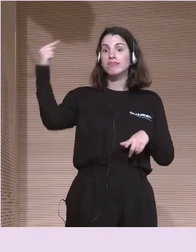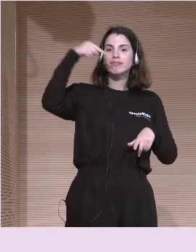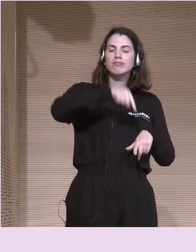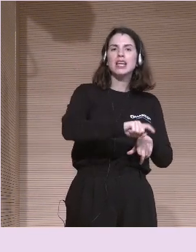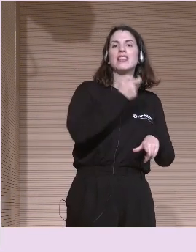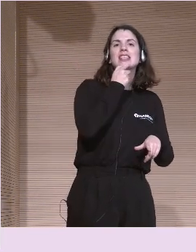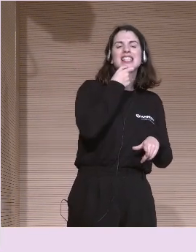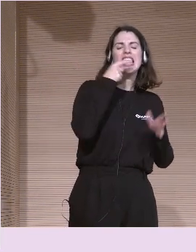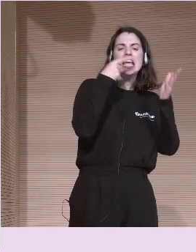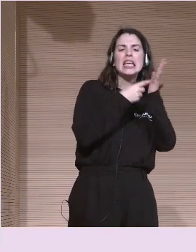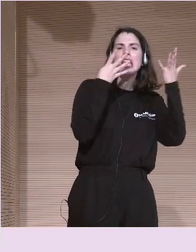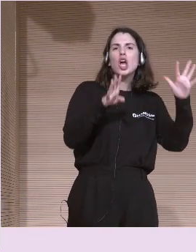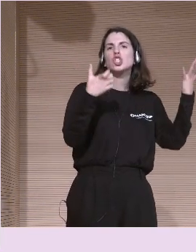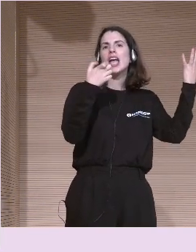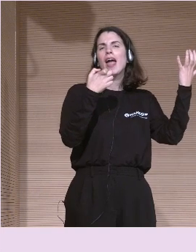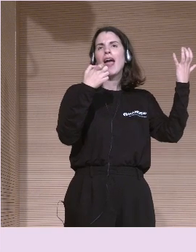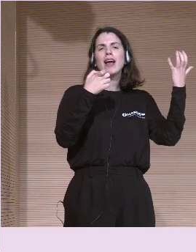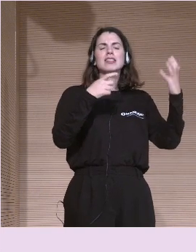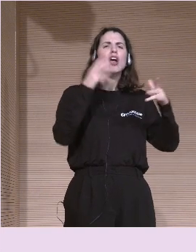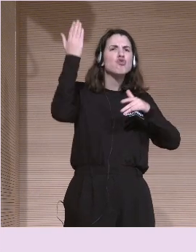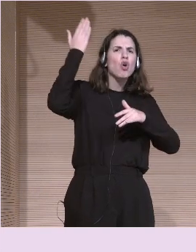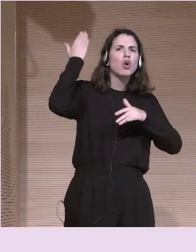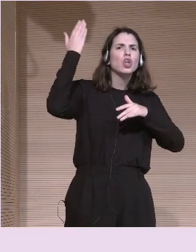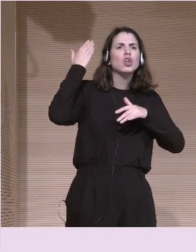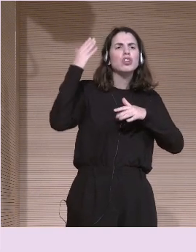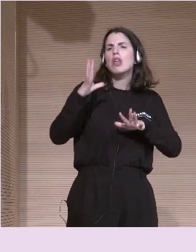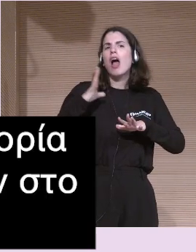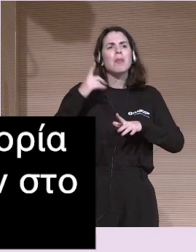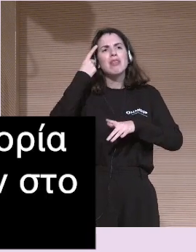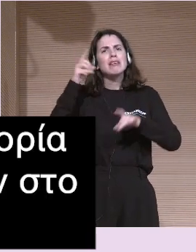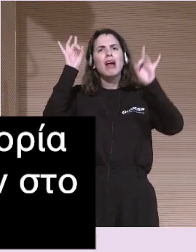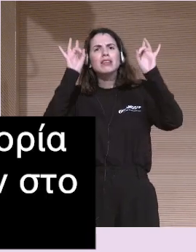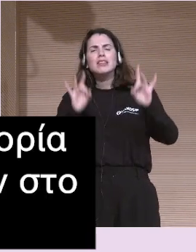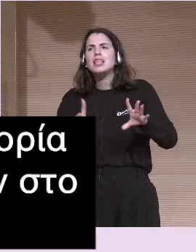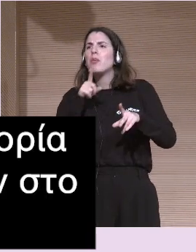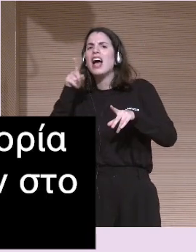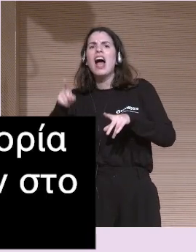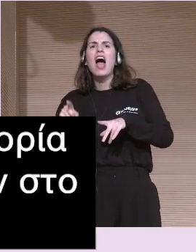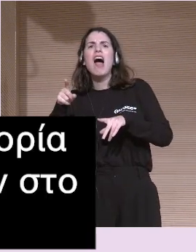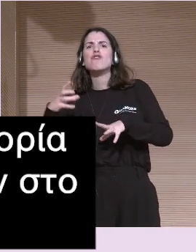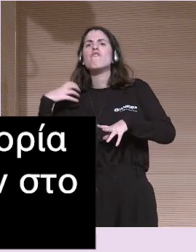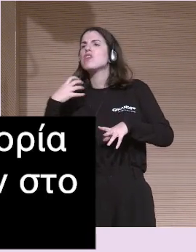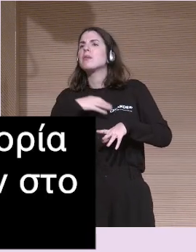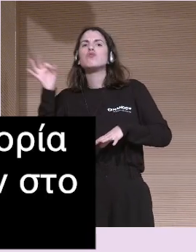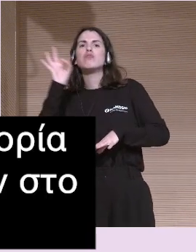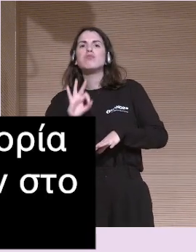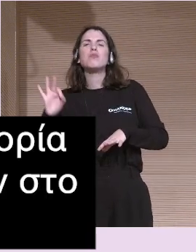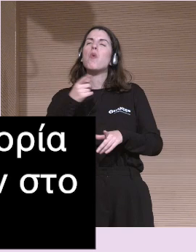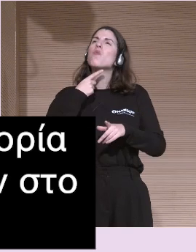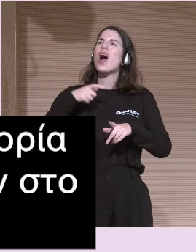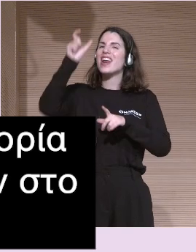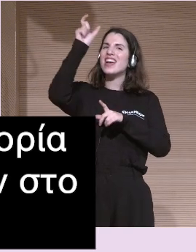sort of excitement, I think, at her new life, which kind of comes across in this picture, but the human kind of story behind the